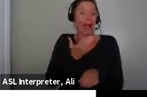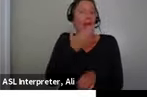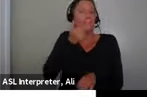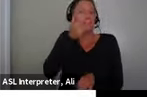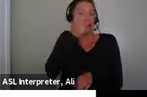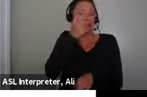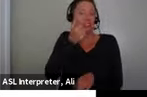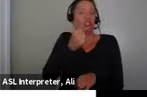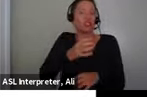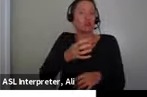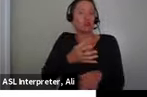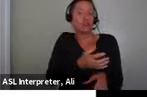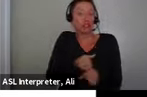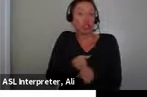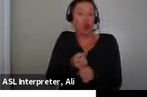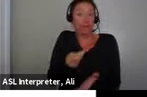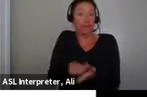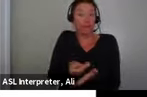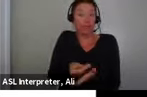to secure funding and